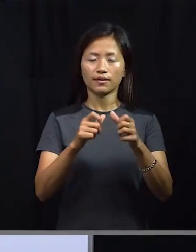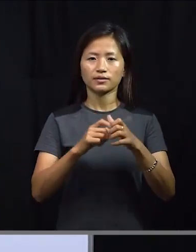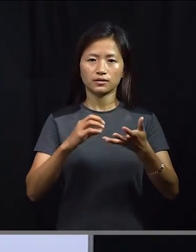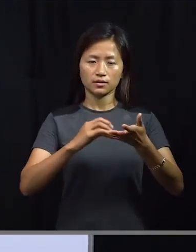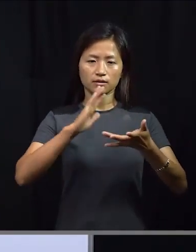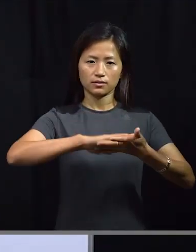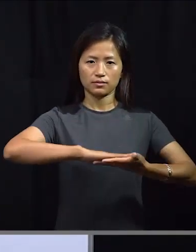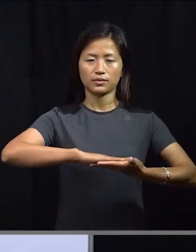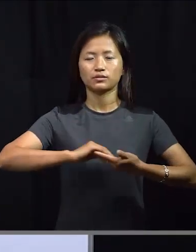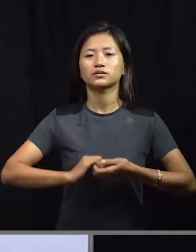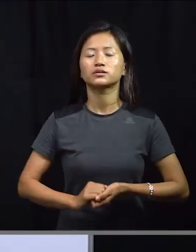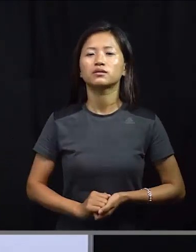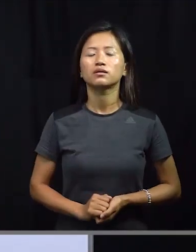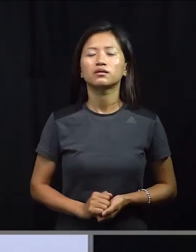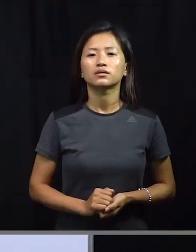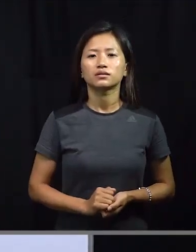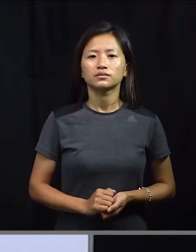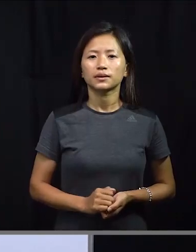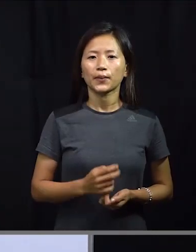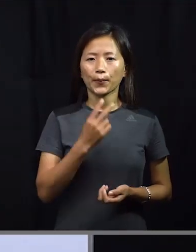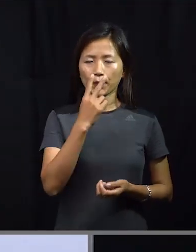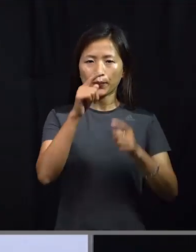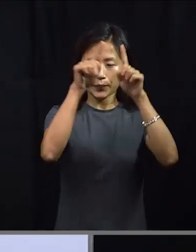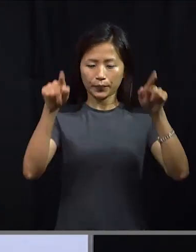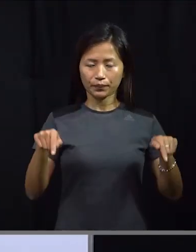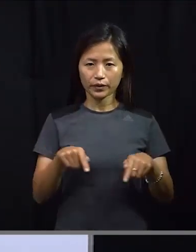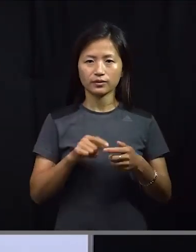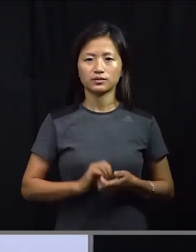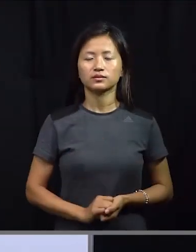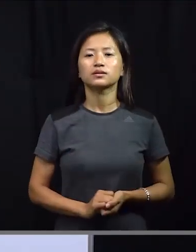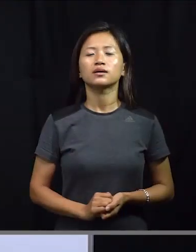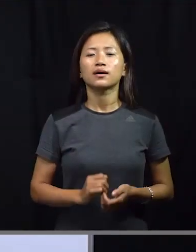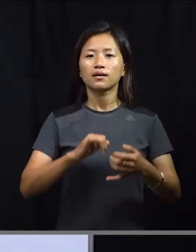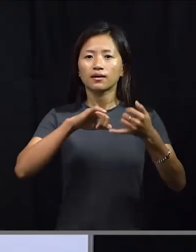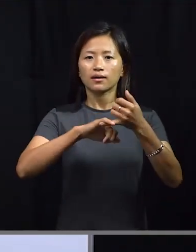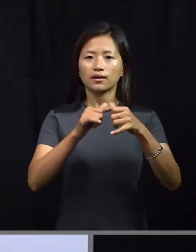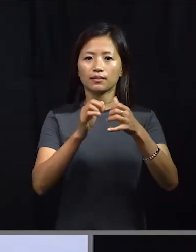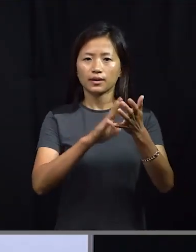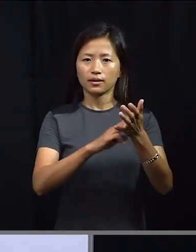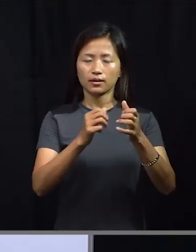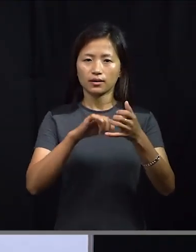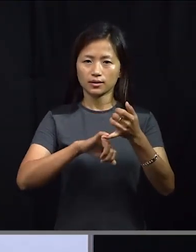marriage, Samskara. I repeat again,